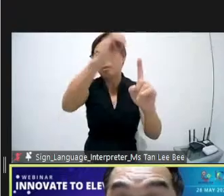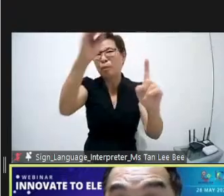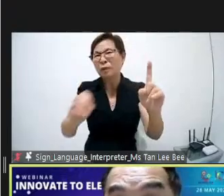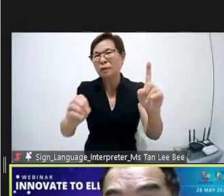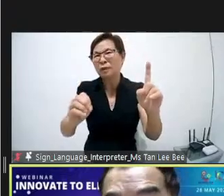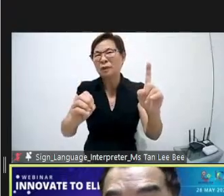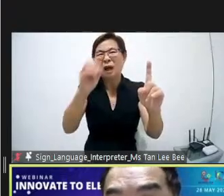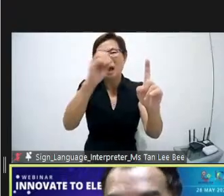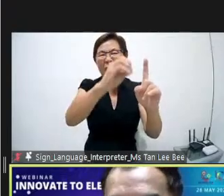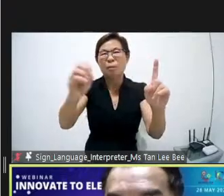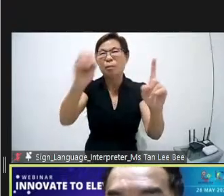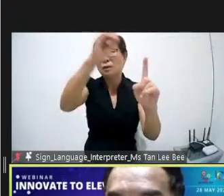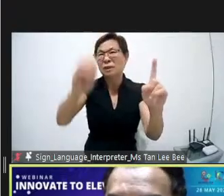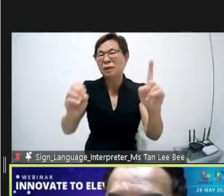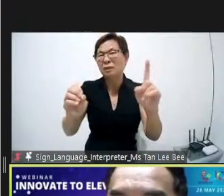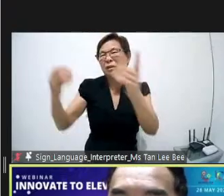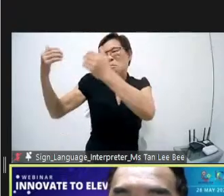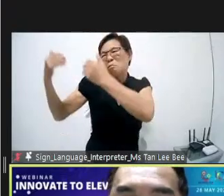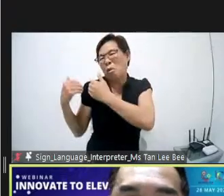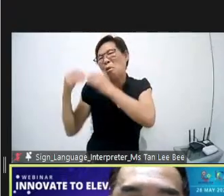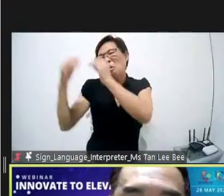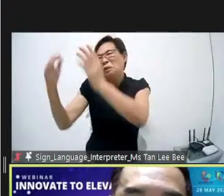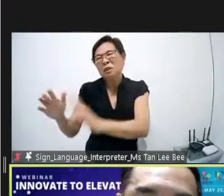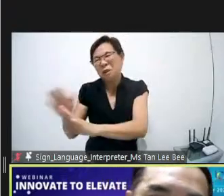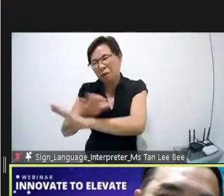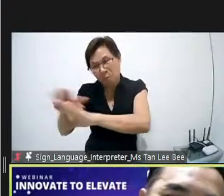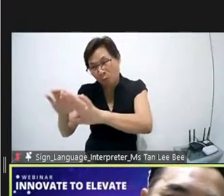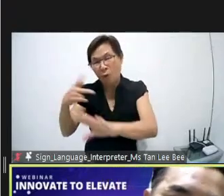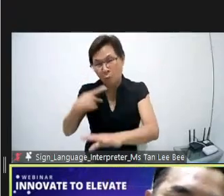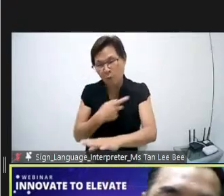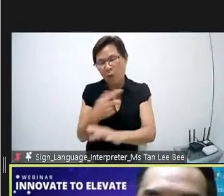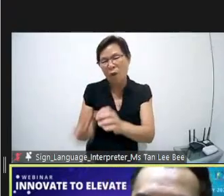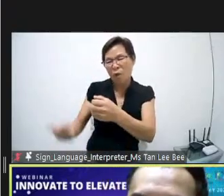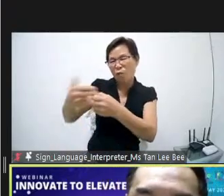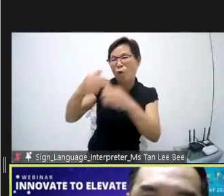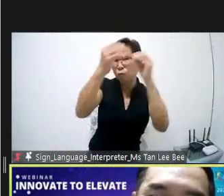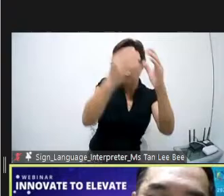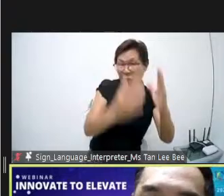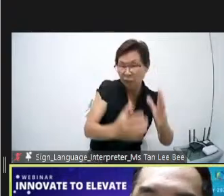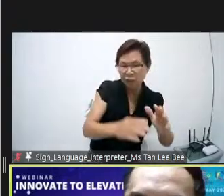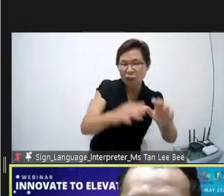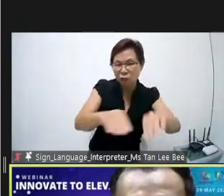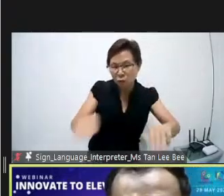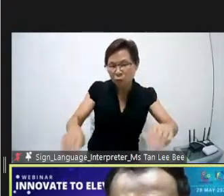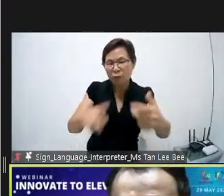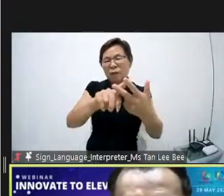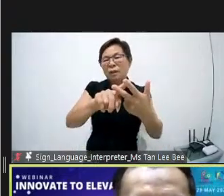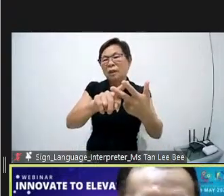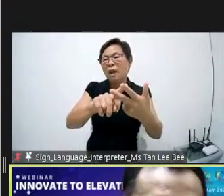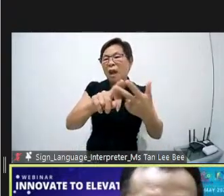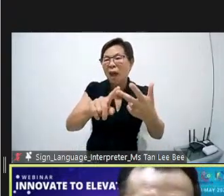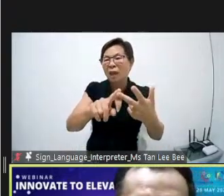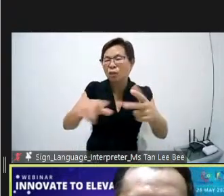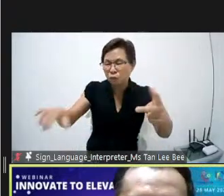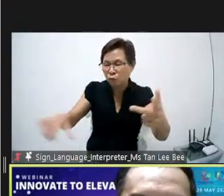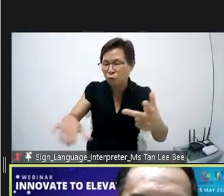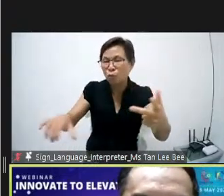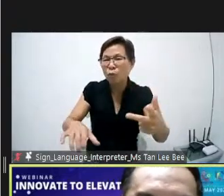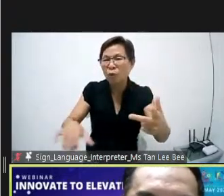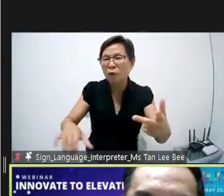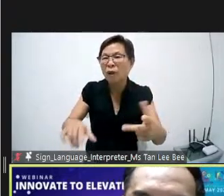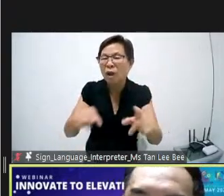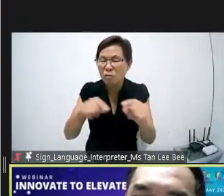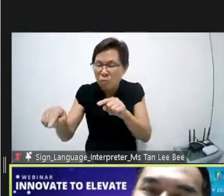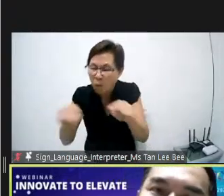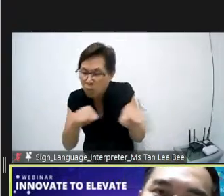to the special education teachers, but also we have to involve teachers, students. We can do some sort like